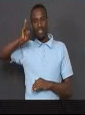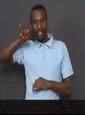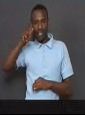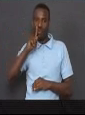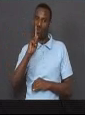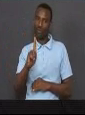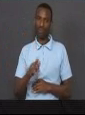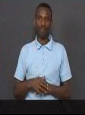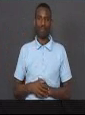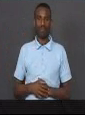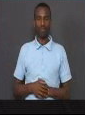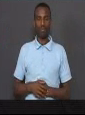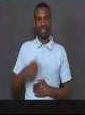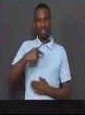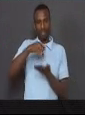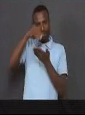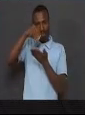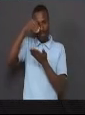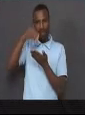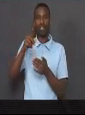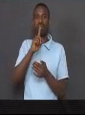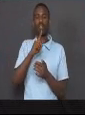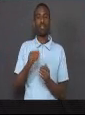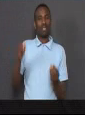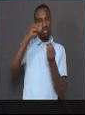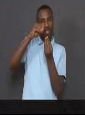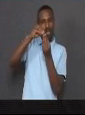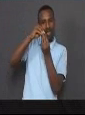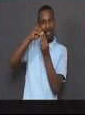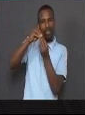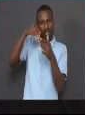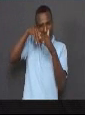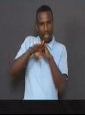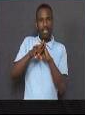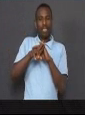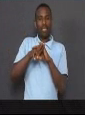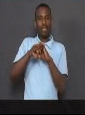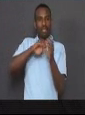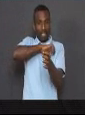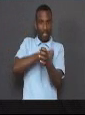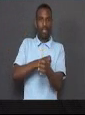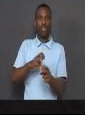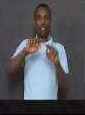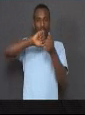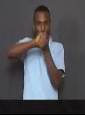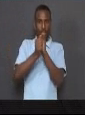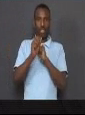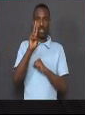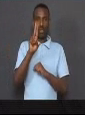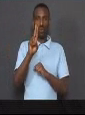-39 joules. We have learned that the increase in internal